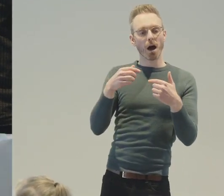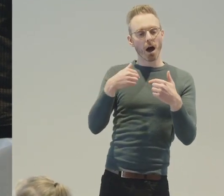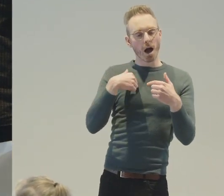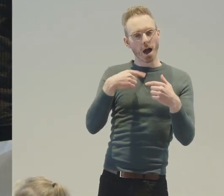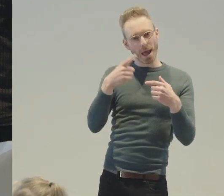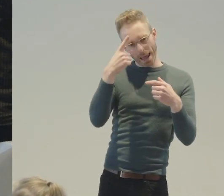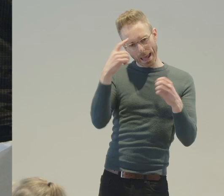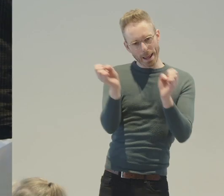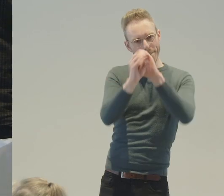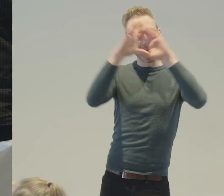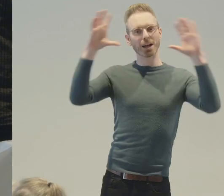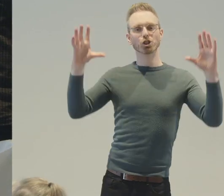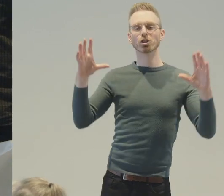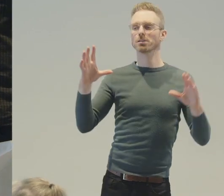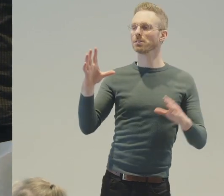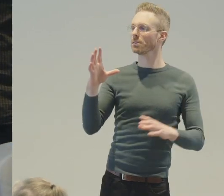that